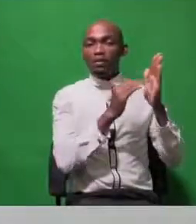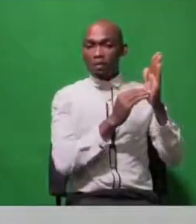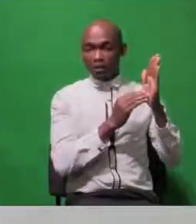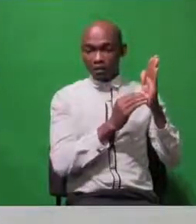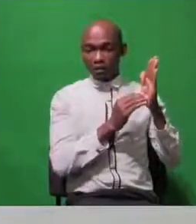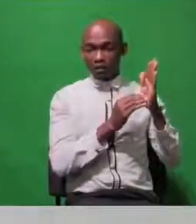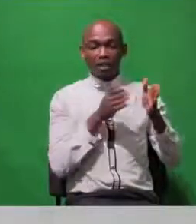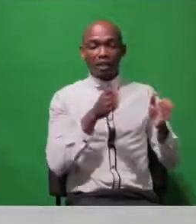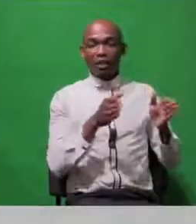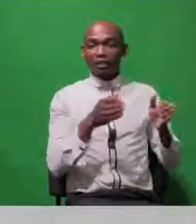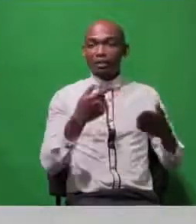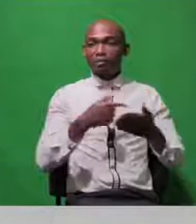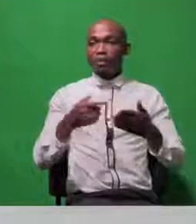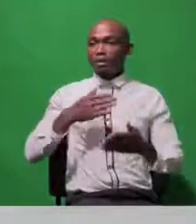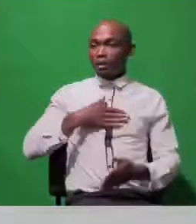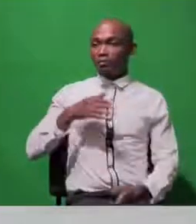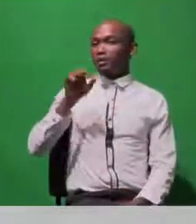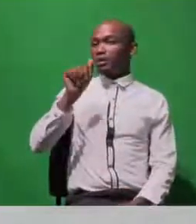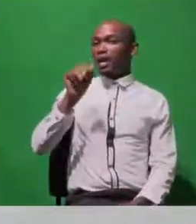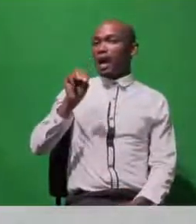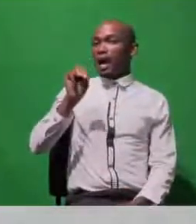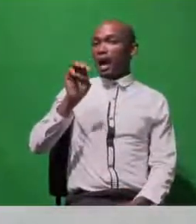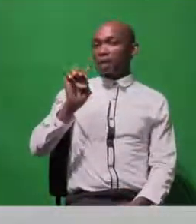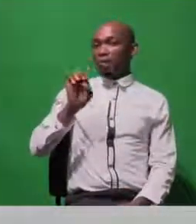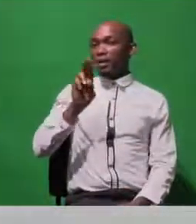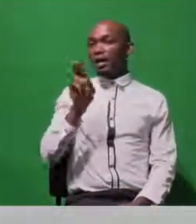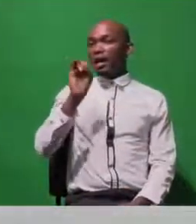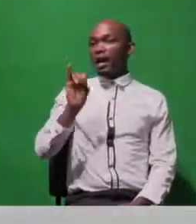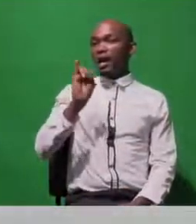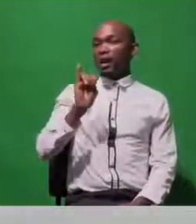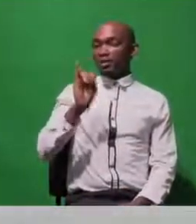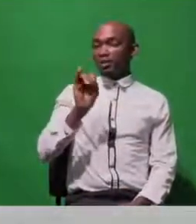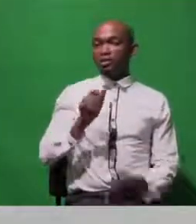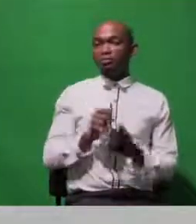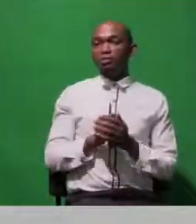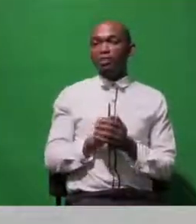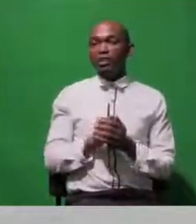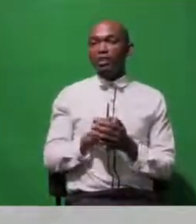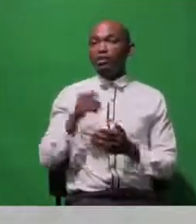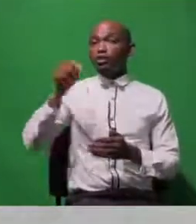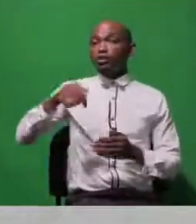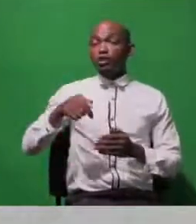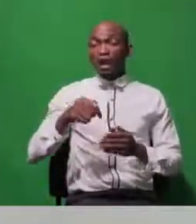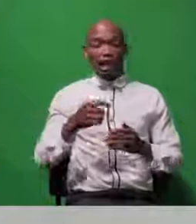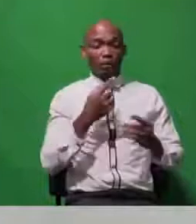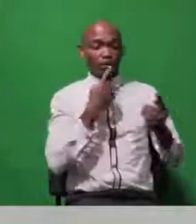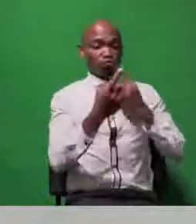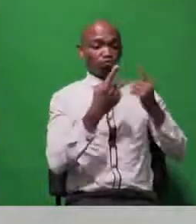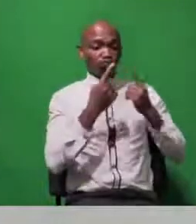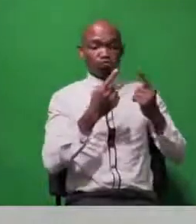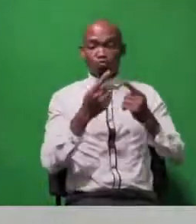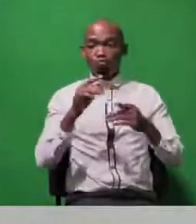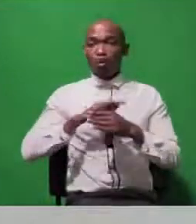Hajivwai, and today's topic is geometric transformations, mathematics from 2,